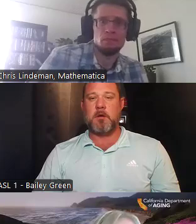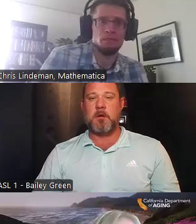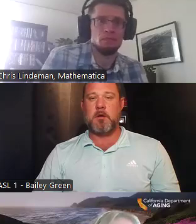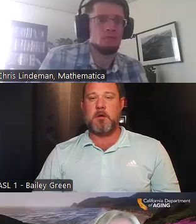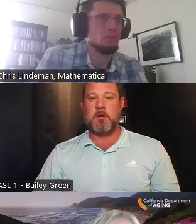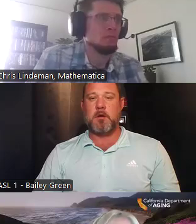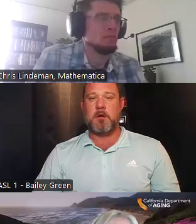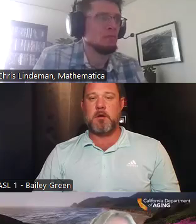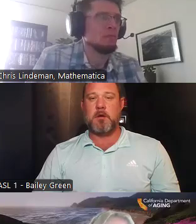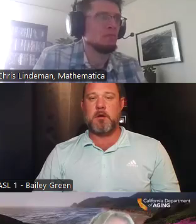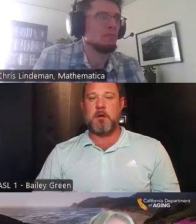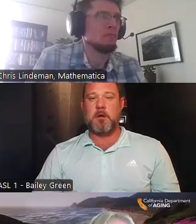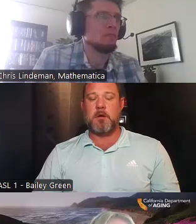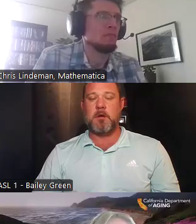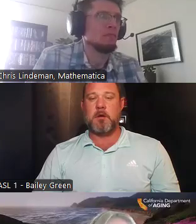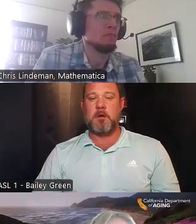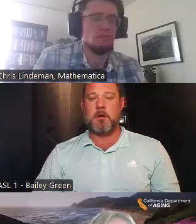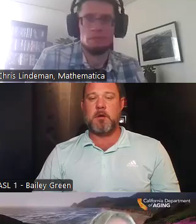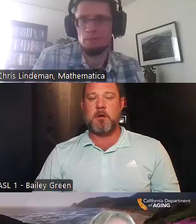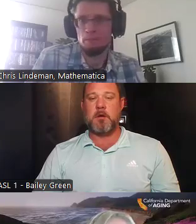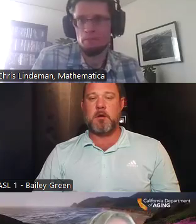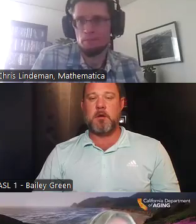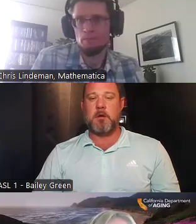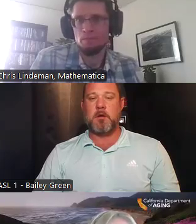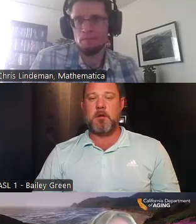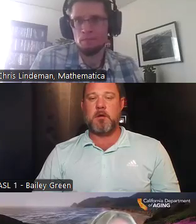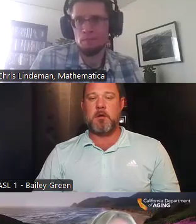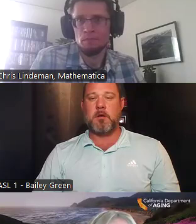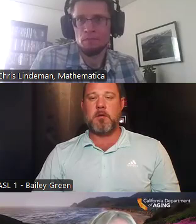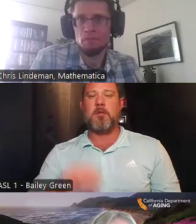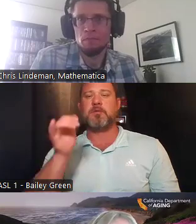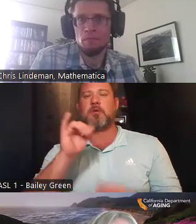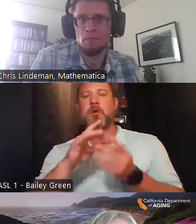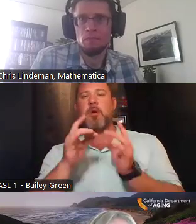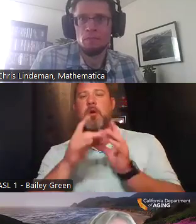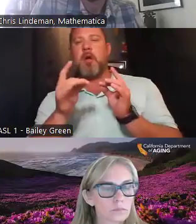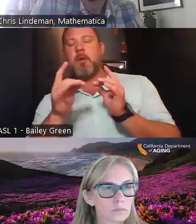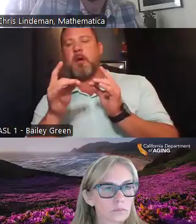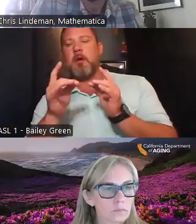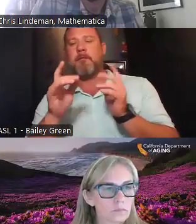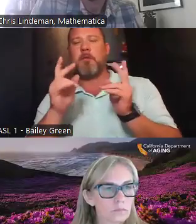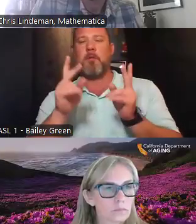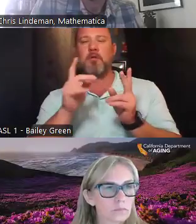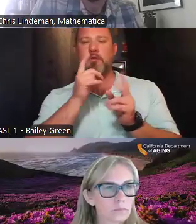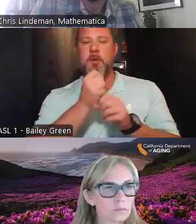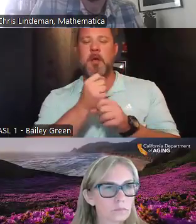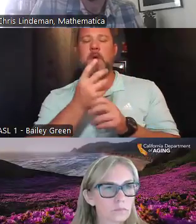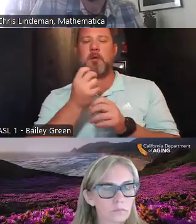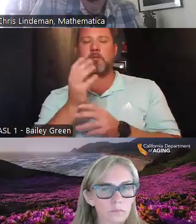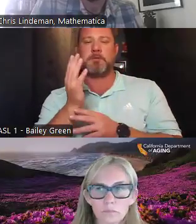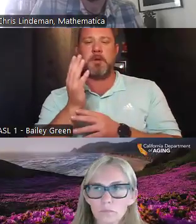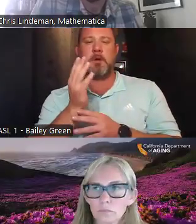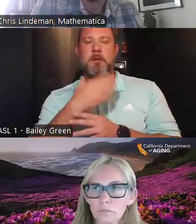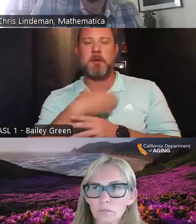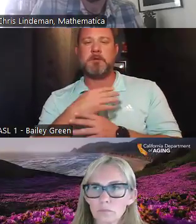Thank you, Chris. There was also a comment, if the person who made this comment wants to speak to it,